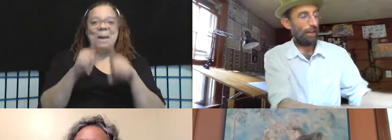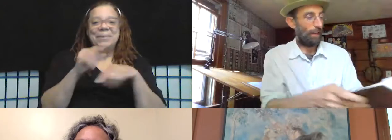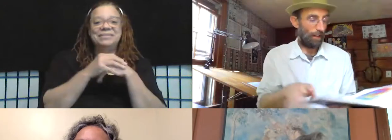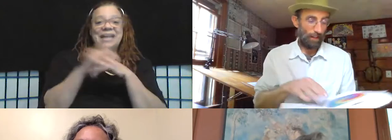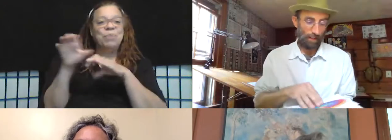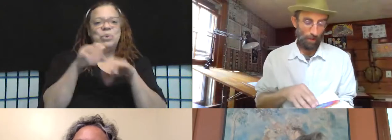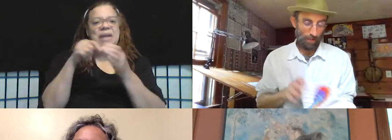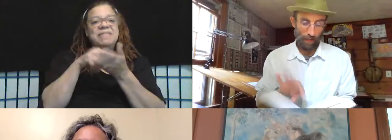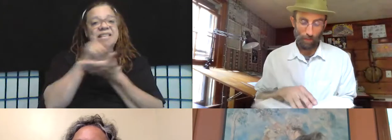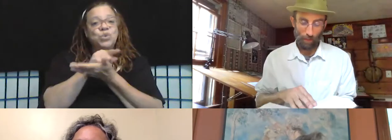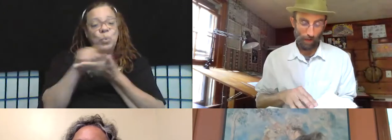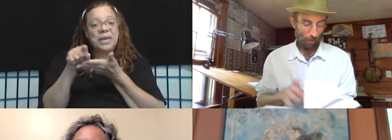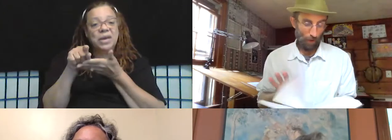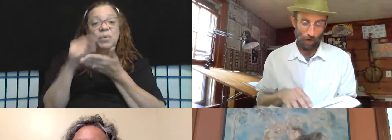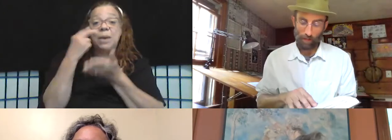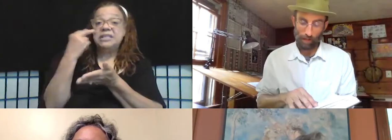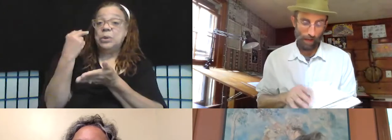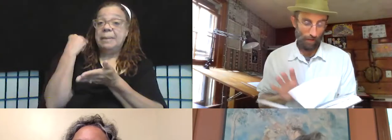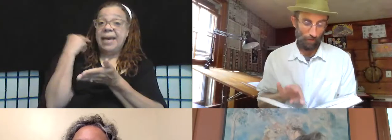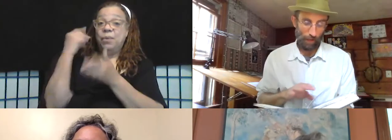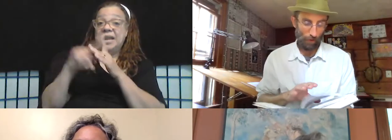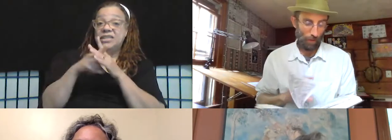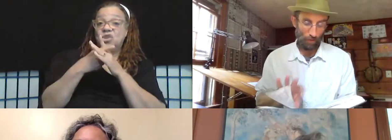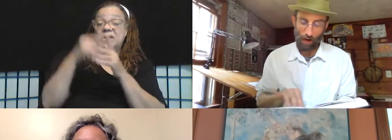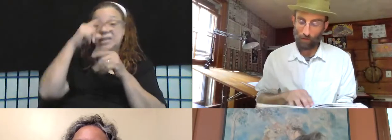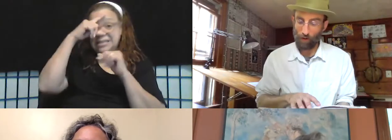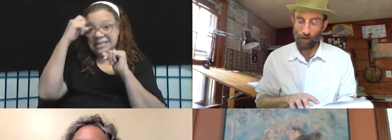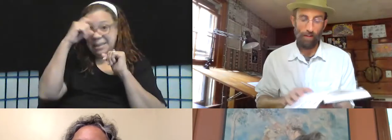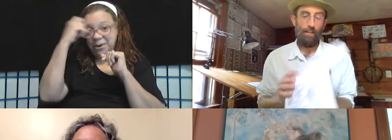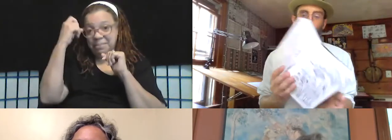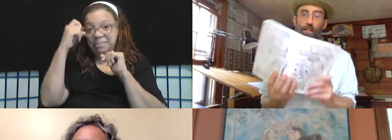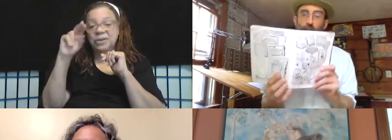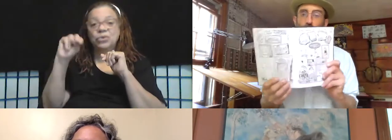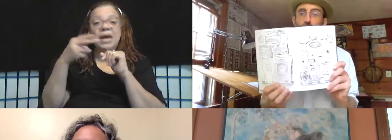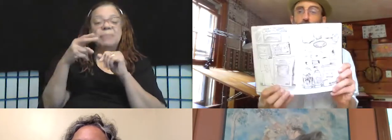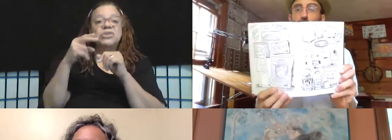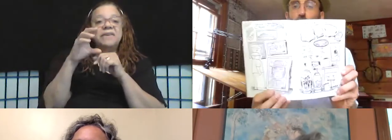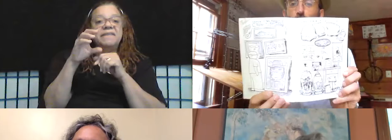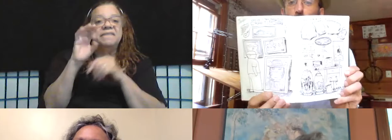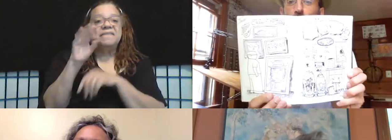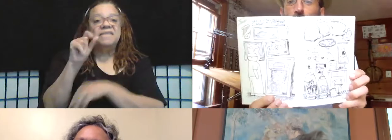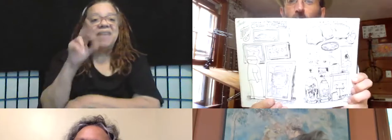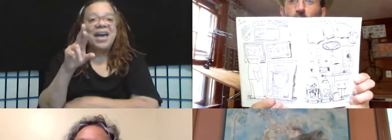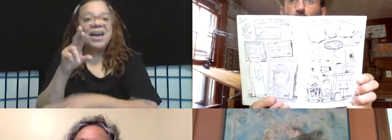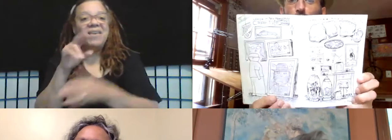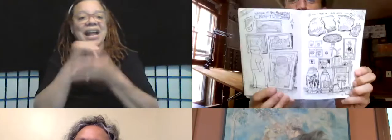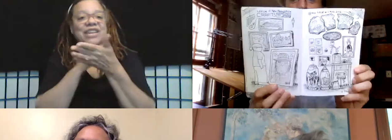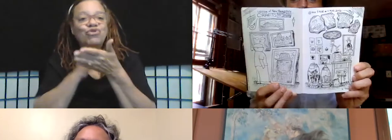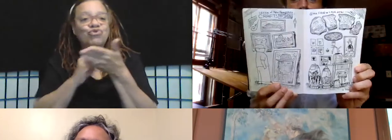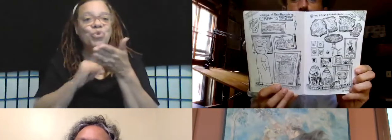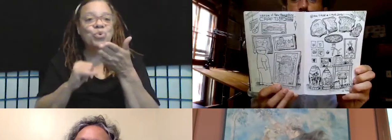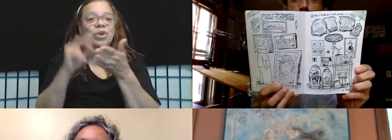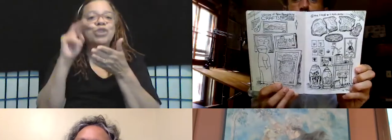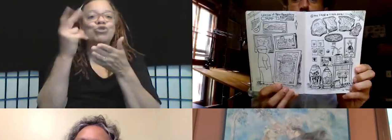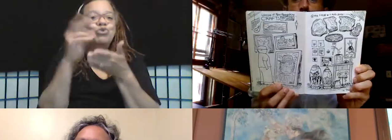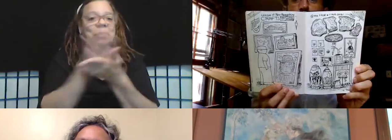this week in the summer sketchbook. We went to the League of New Hampshire Crafts Fair. So I just drew, I took 2 pages,